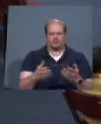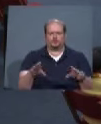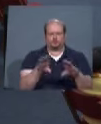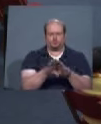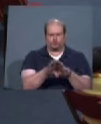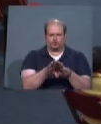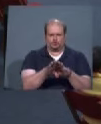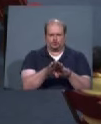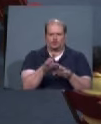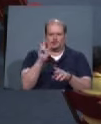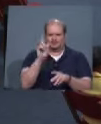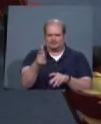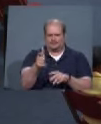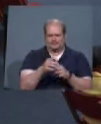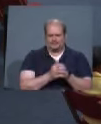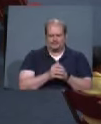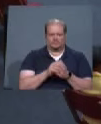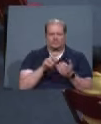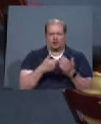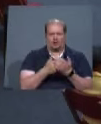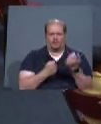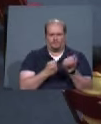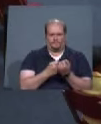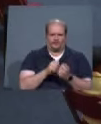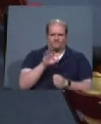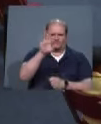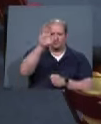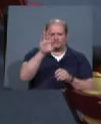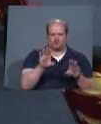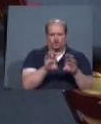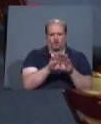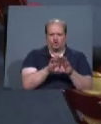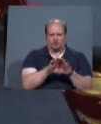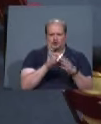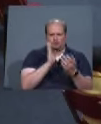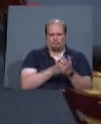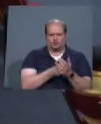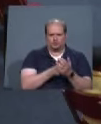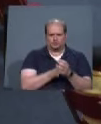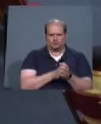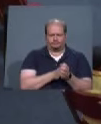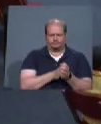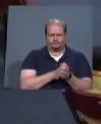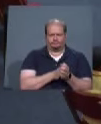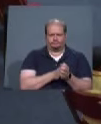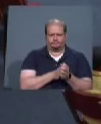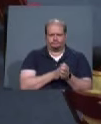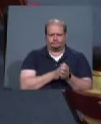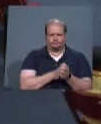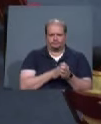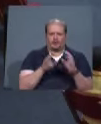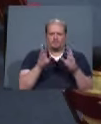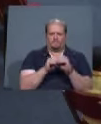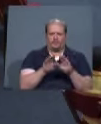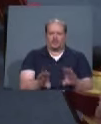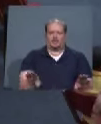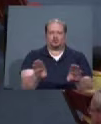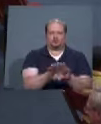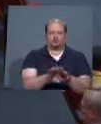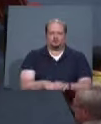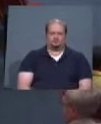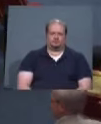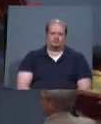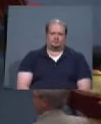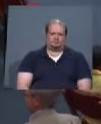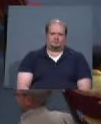adjourn and a second. All in favor adjourning? Aye. Opposed? Meeting is adjourned.